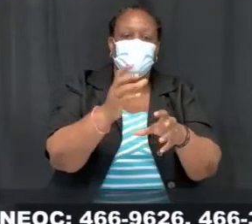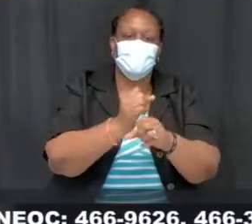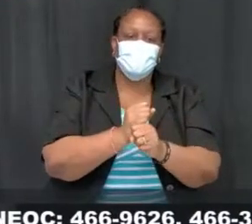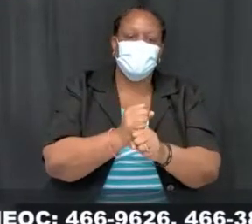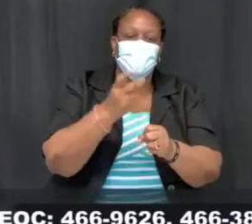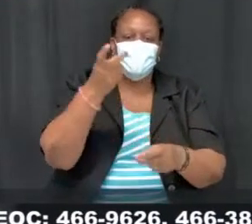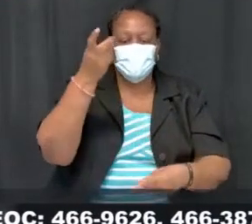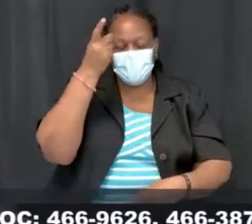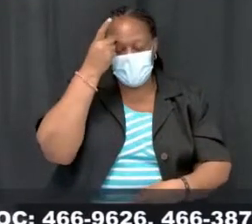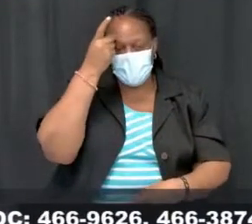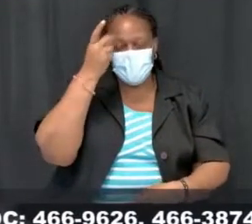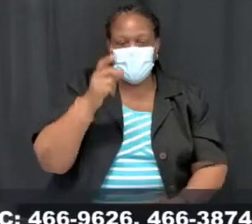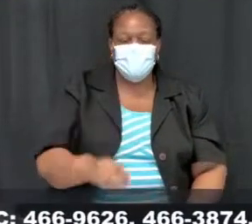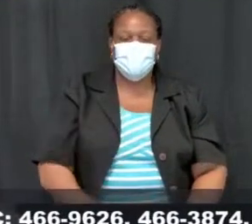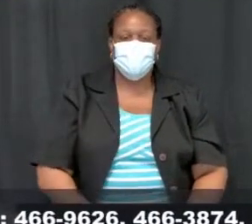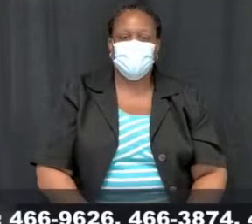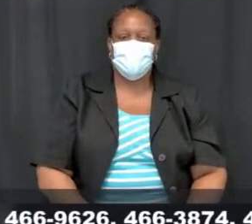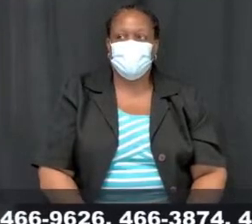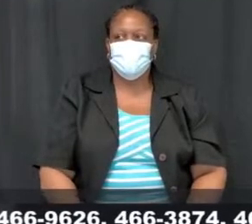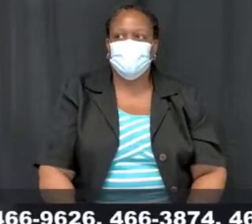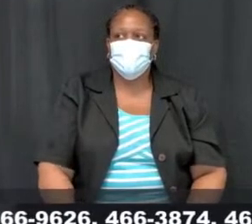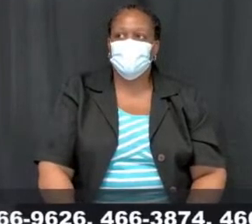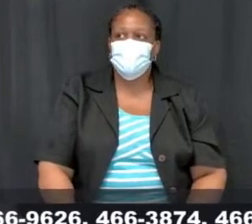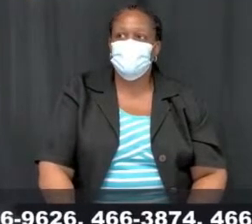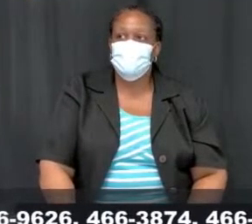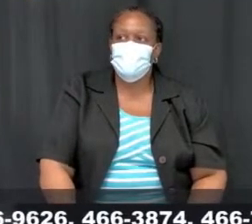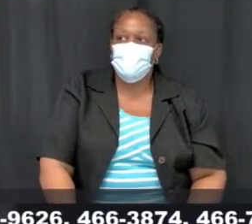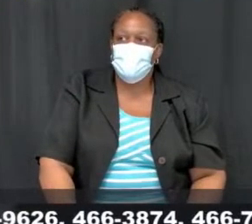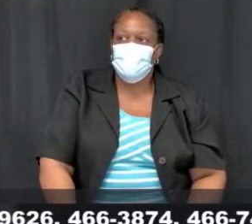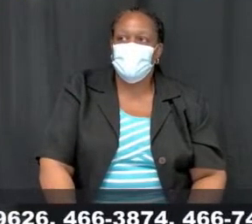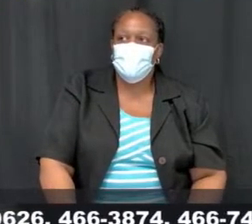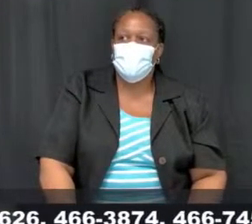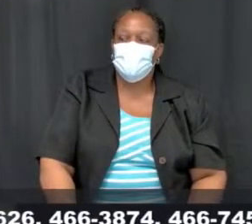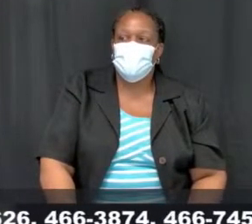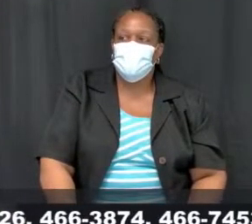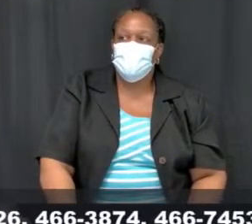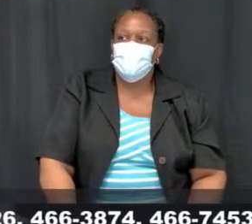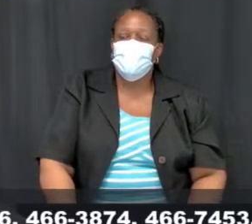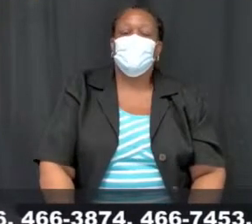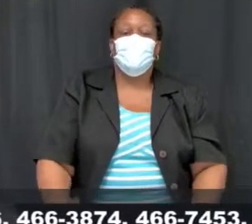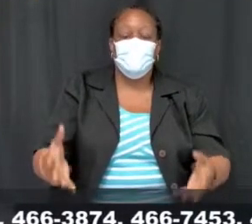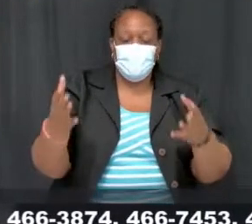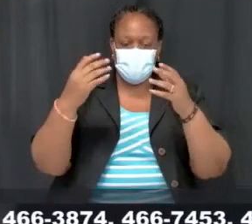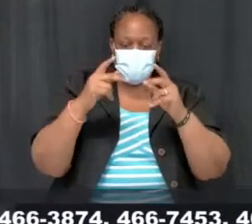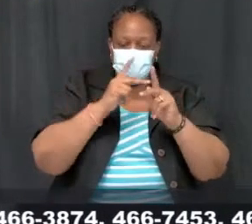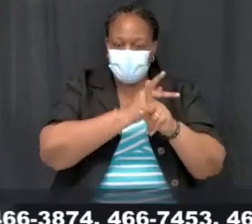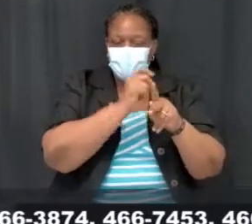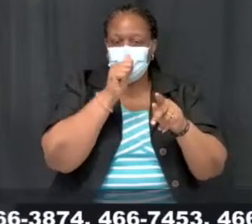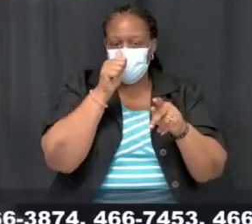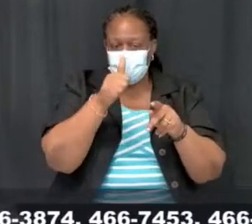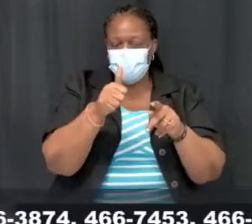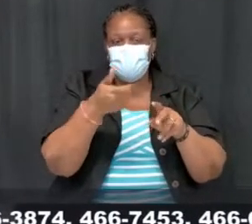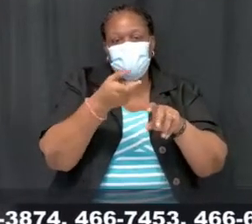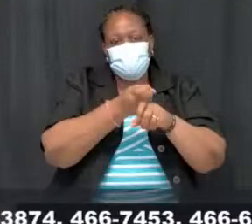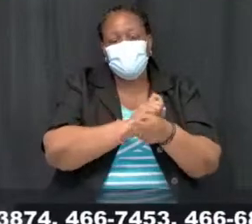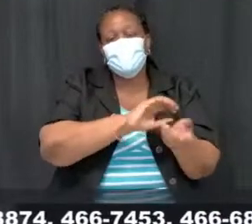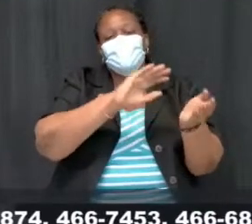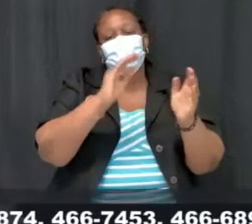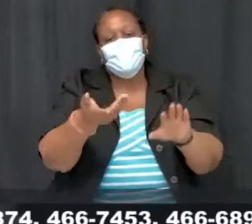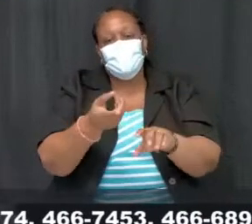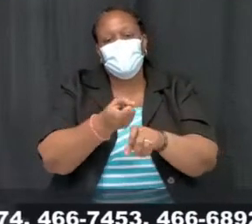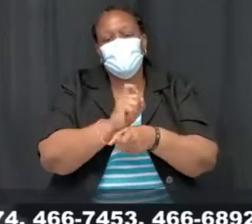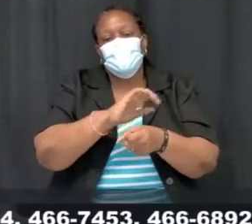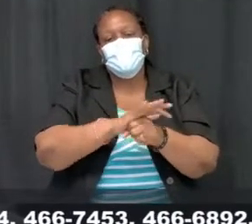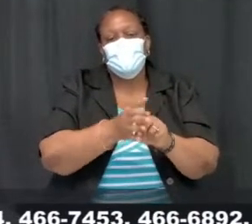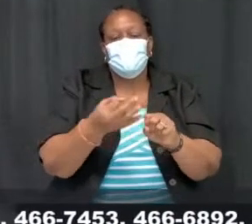has significant protection as it relates to dying from COVID-19. And so whether